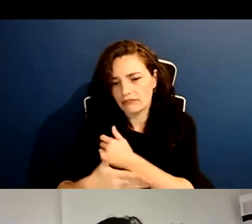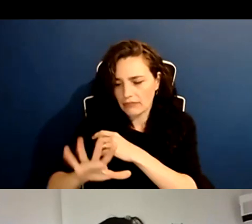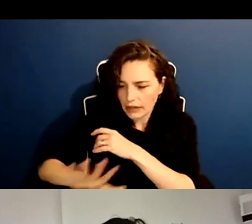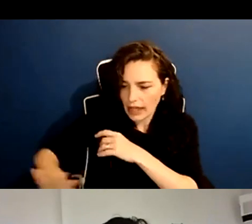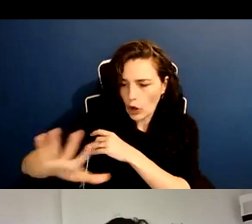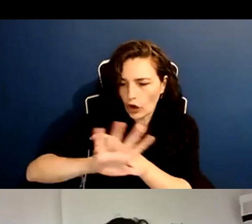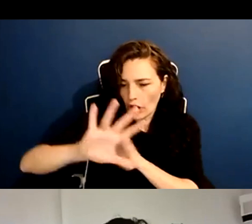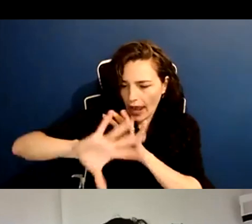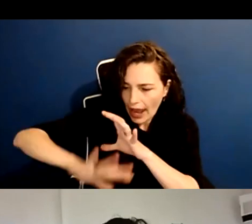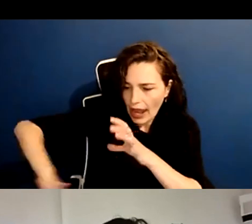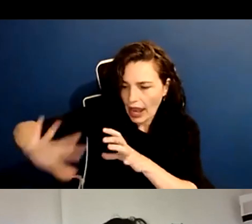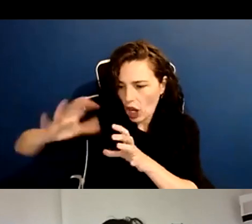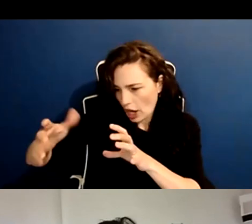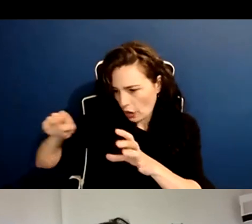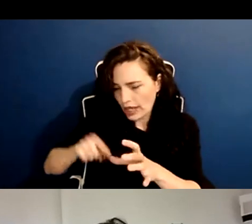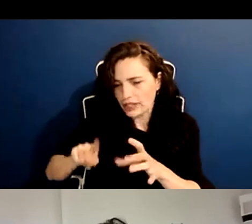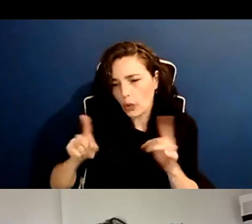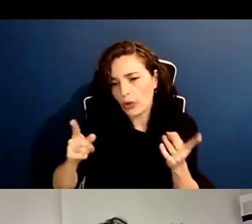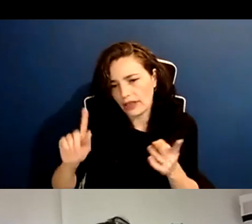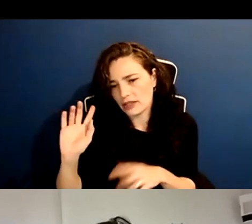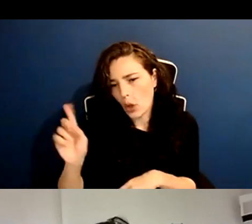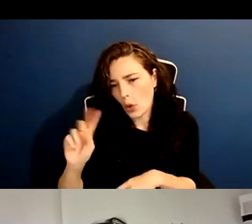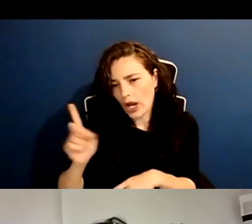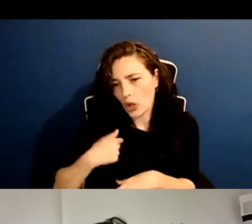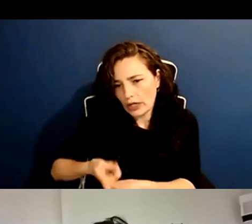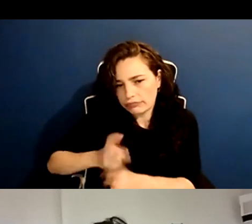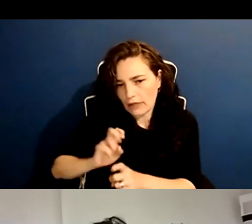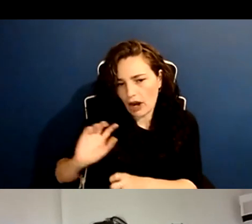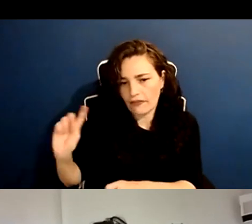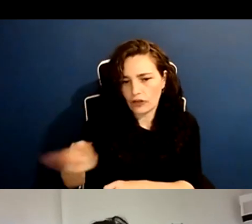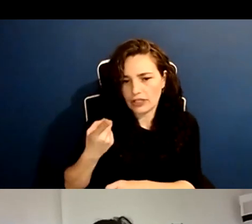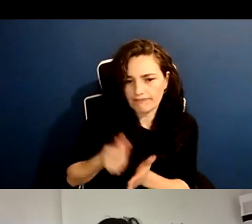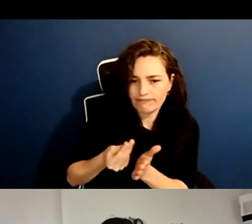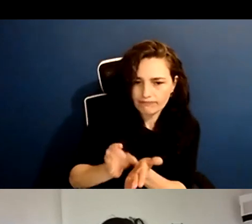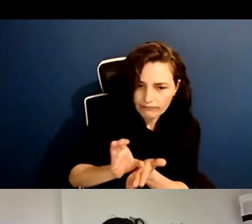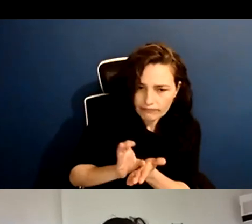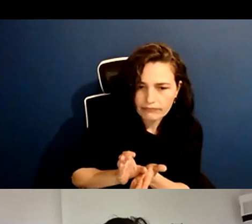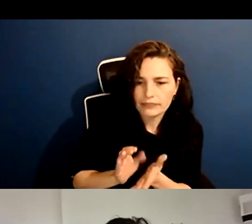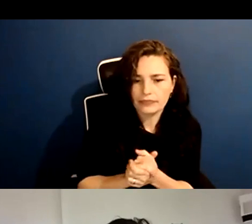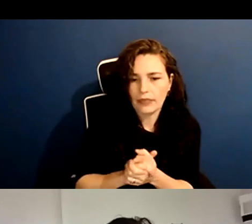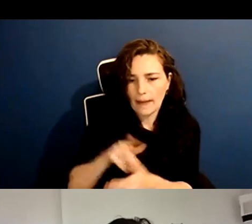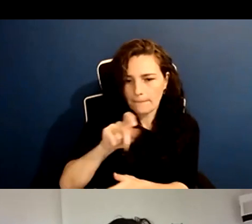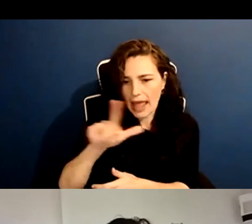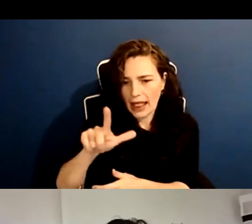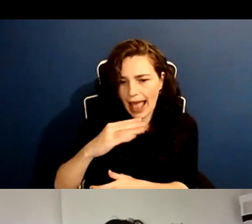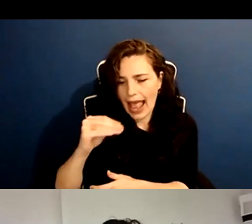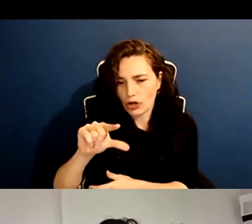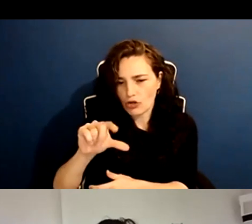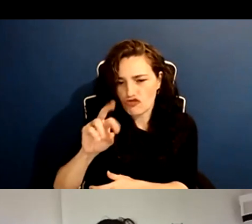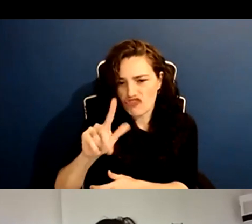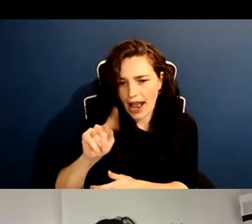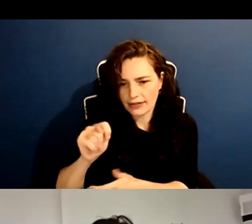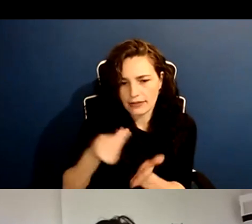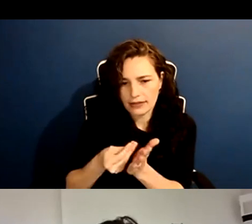monies, which were development funds. Yeah. Can you speak to, I want to speak to some of